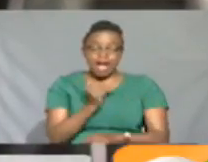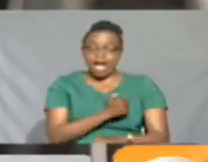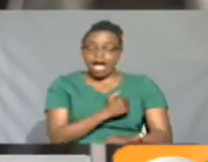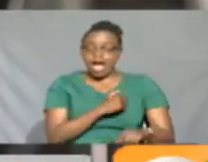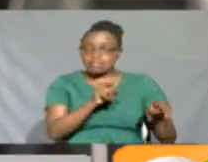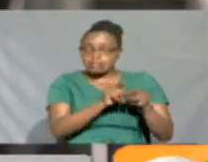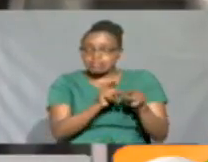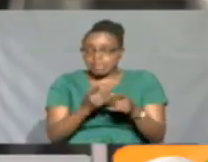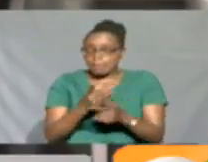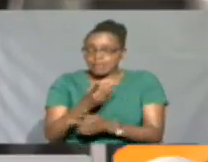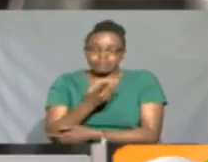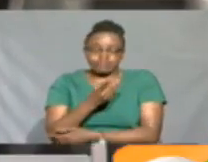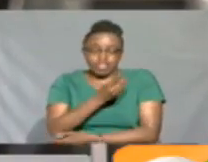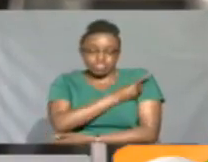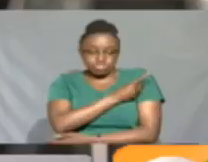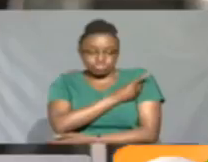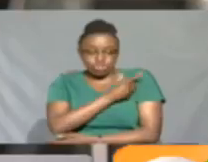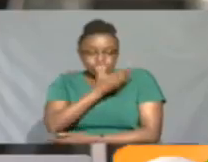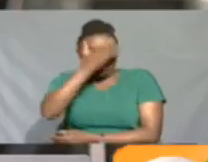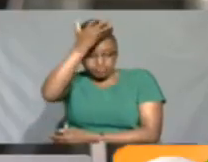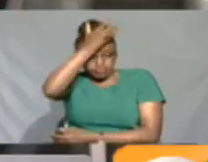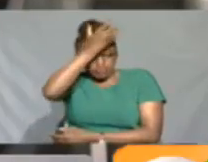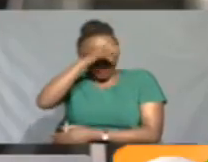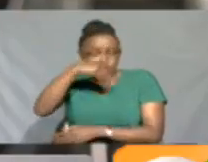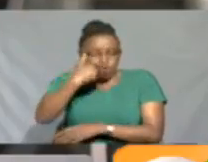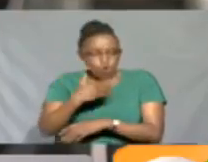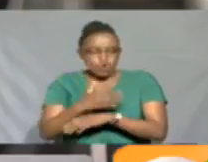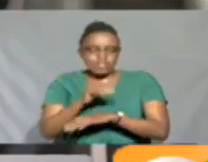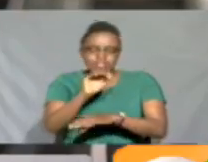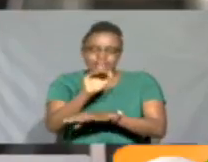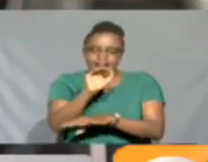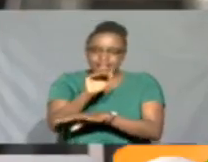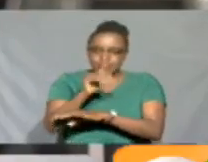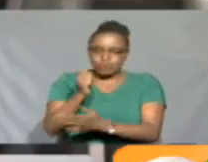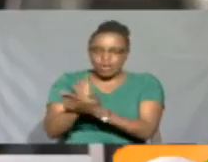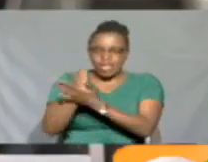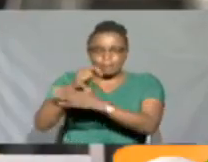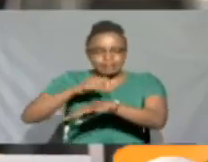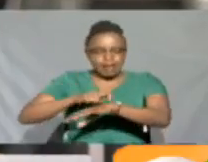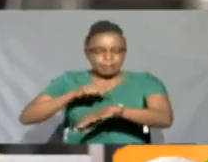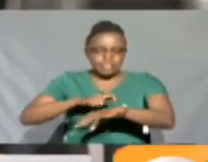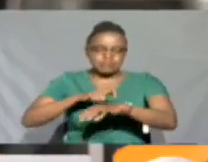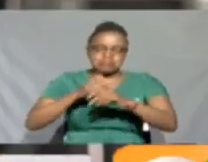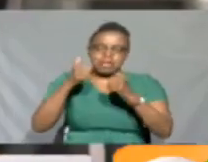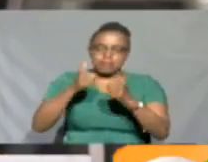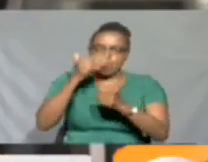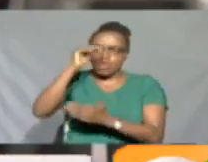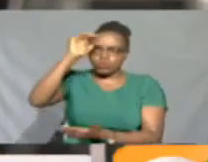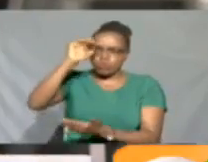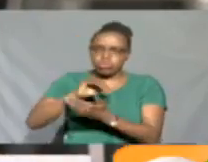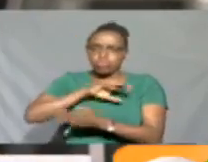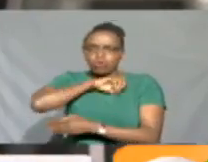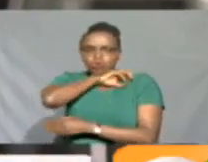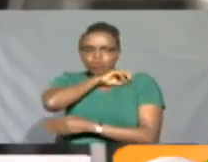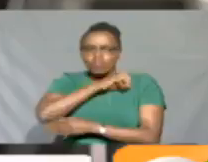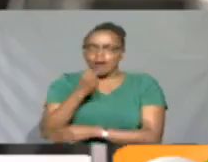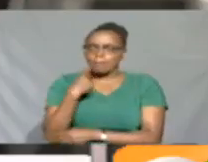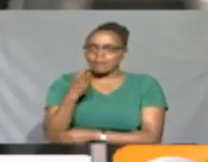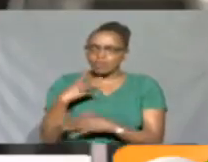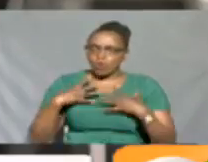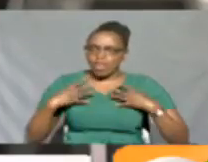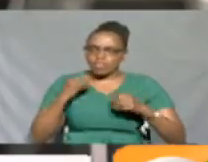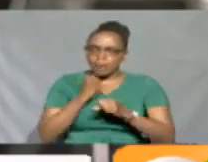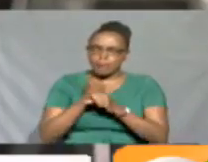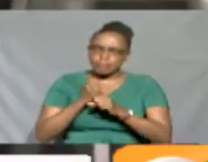medics, we also patients, to be seeking health on time so that we reduce the complaints we have on medical health people